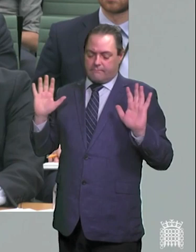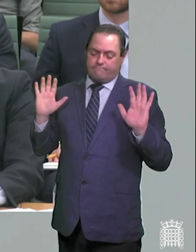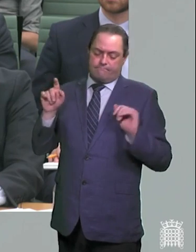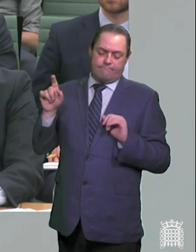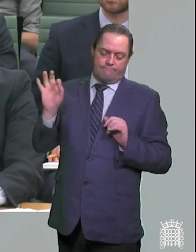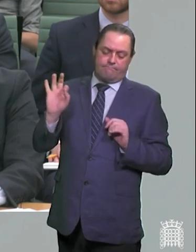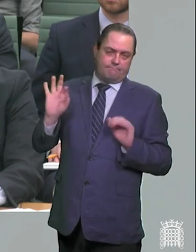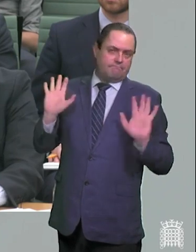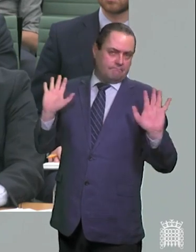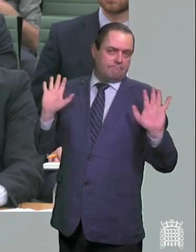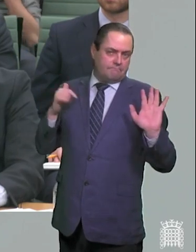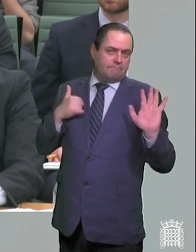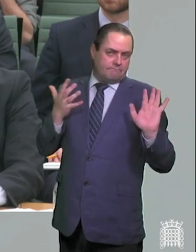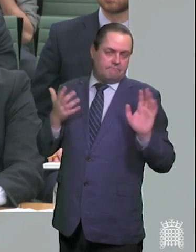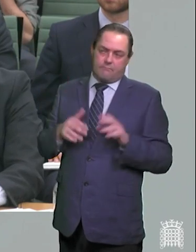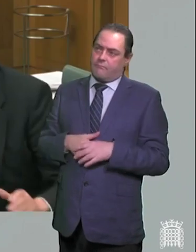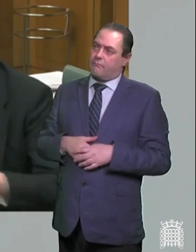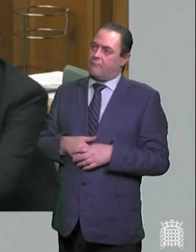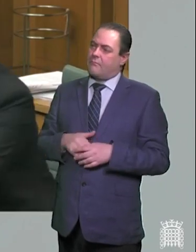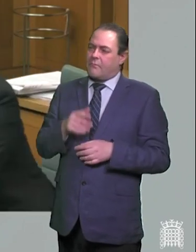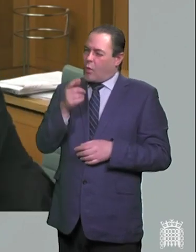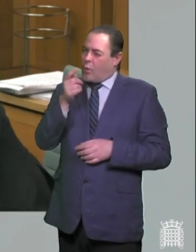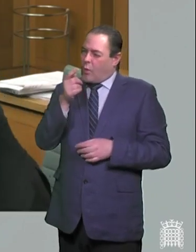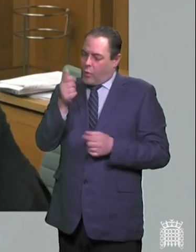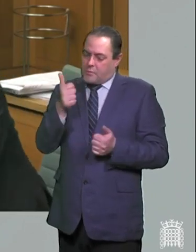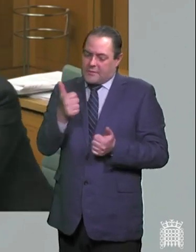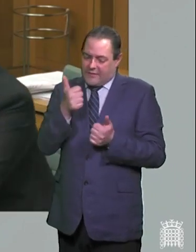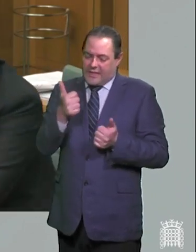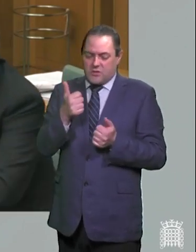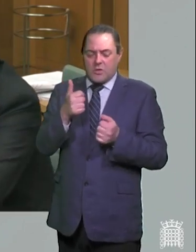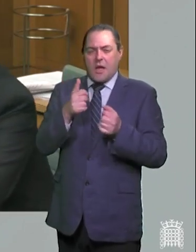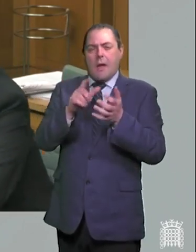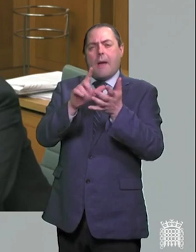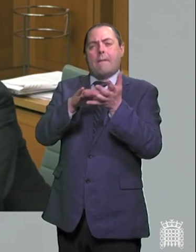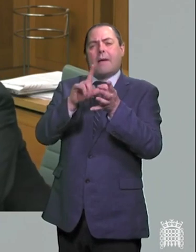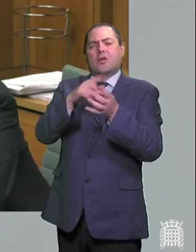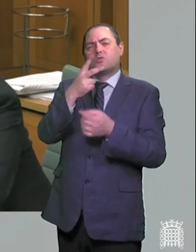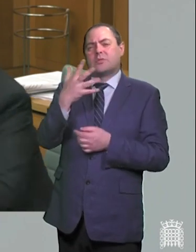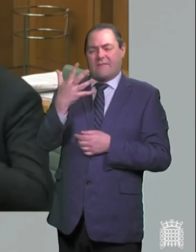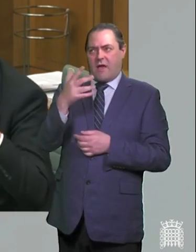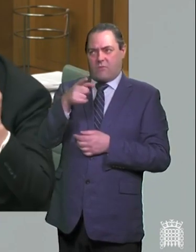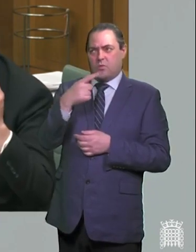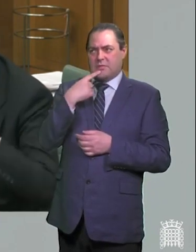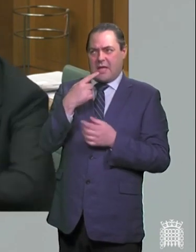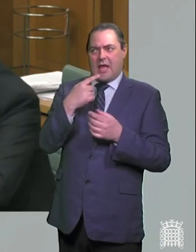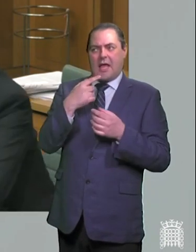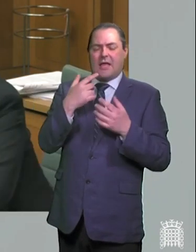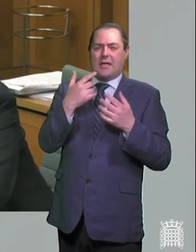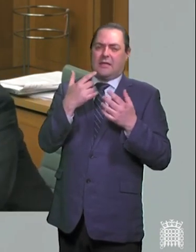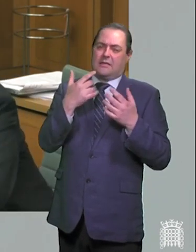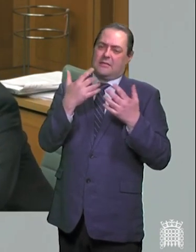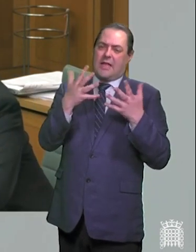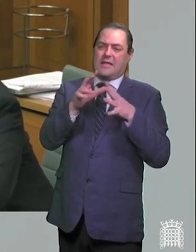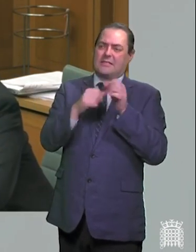conclusion that I've given. Nearly done. On the 25th of May, you described number 10, and here are the speech marks,